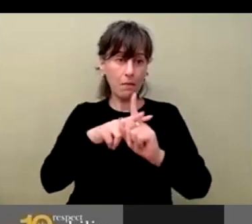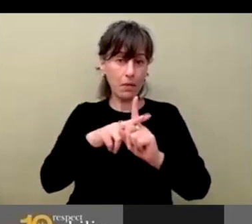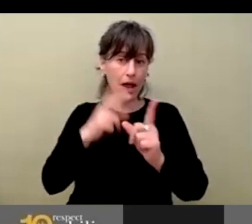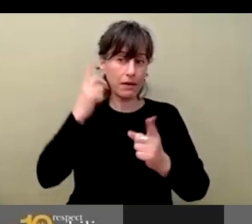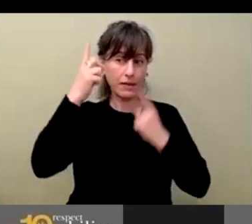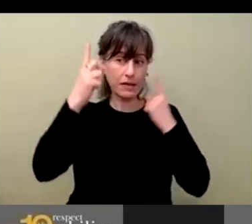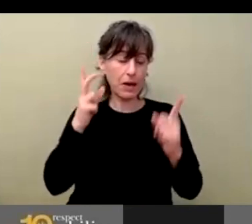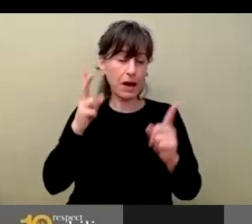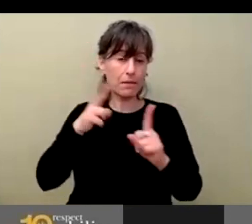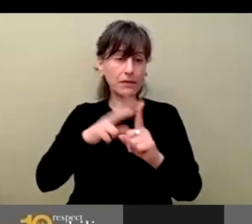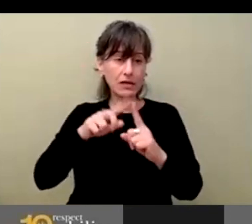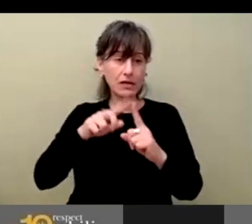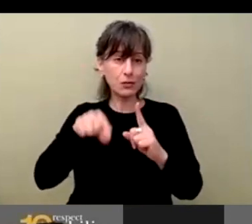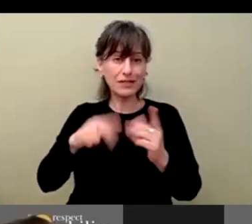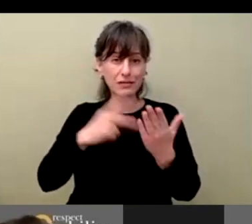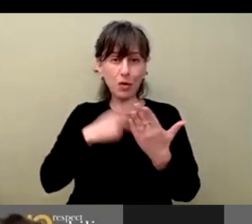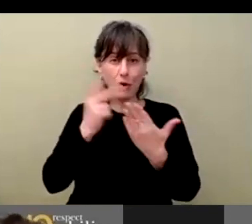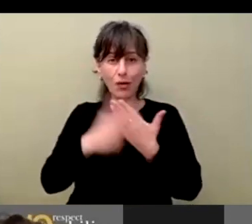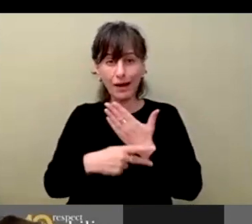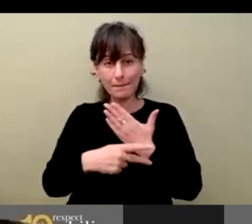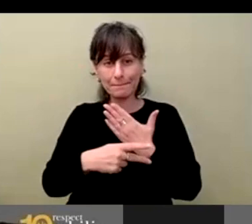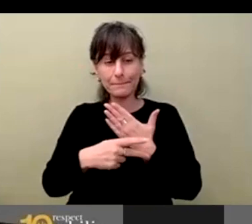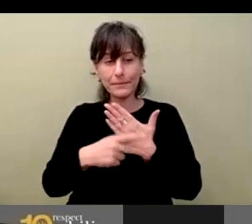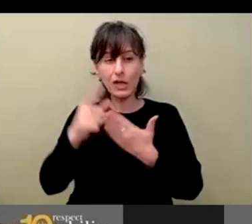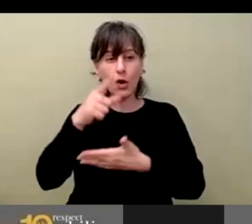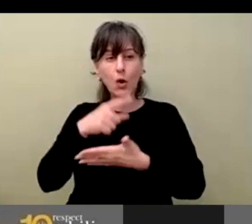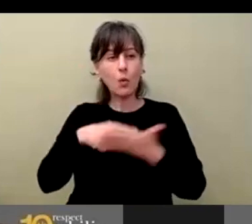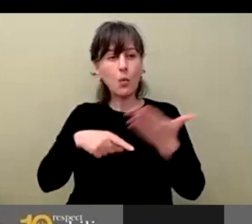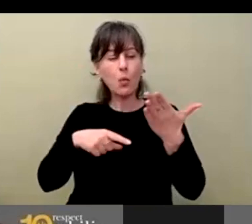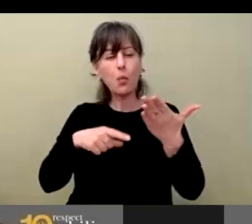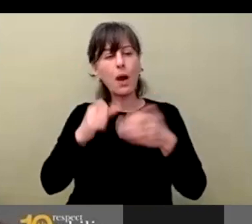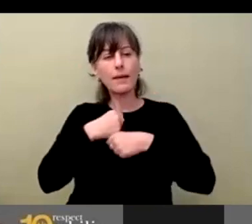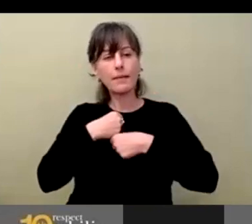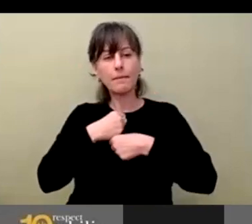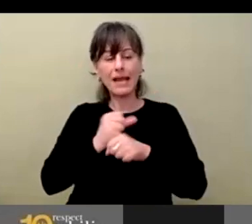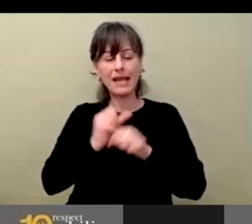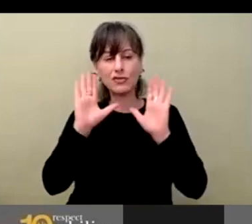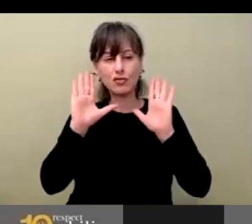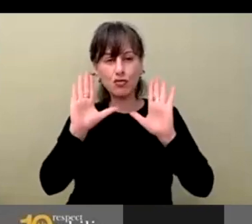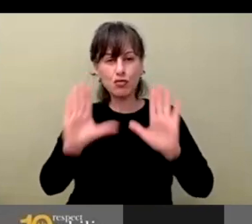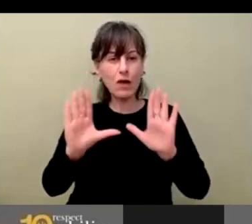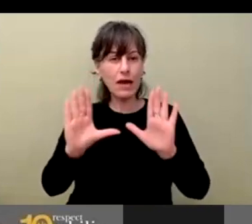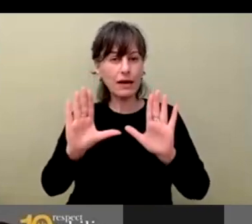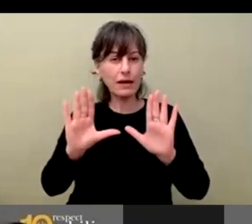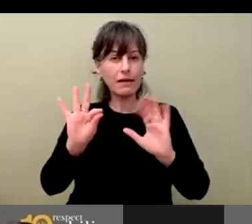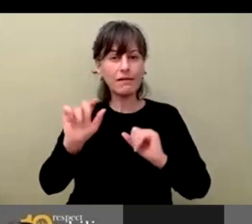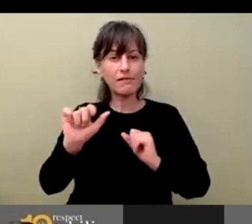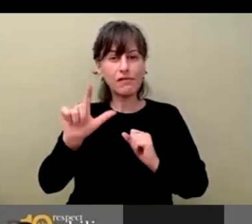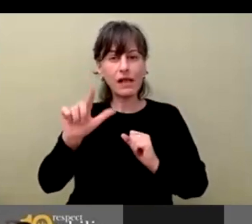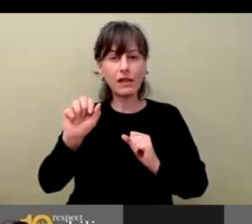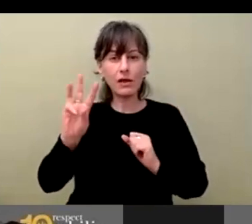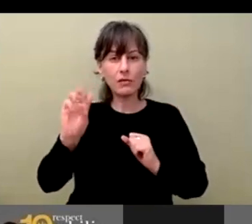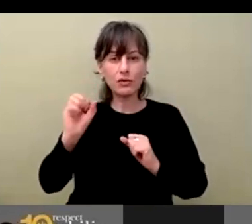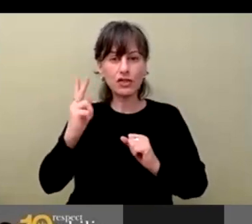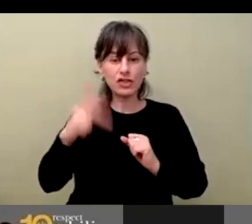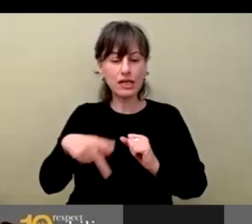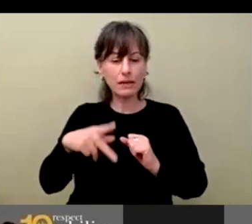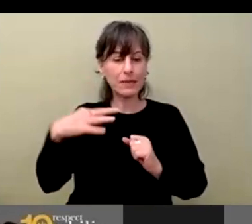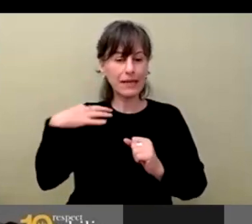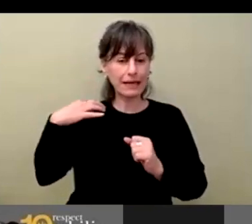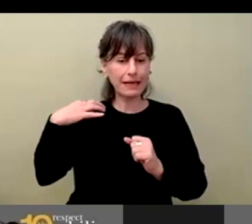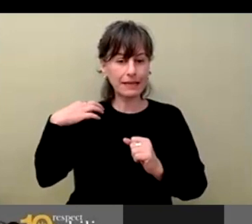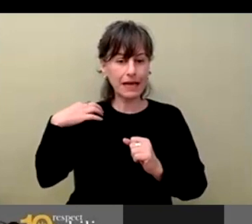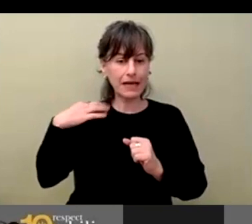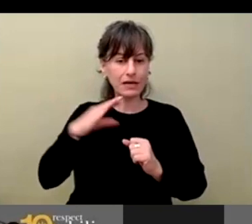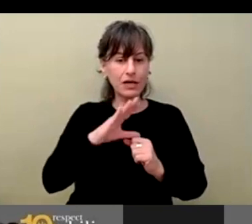applying to this program. What is it? What makes a great fellowship candidate, in your opinion? I want